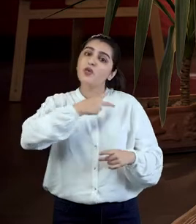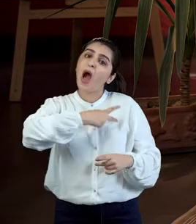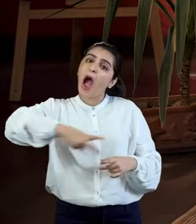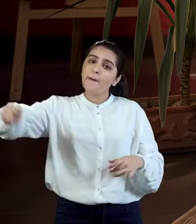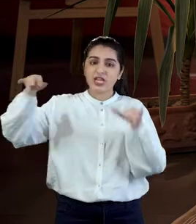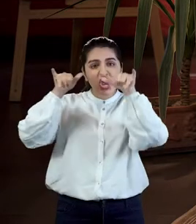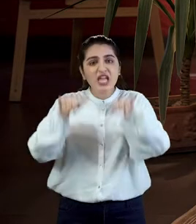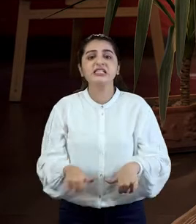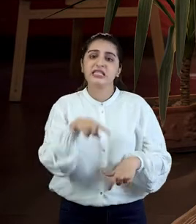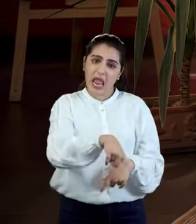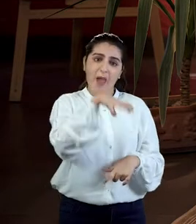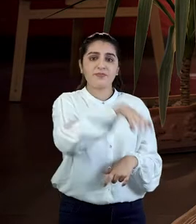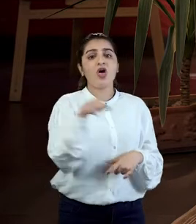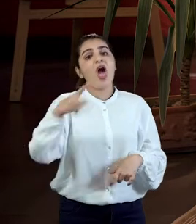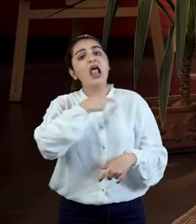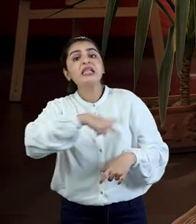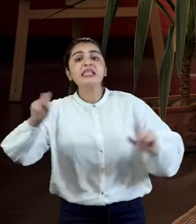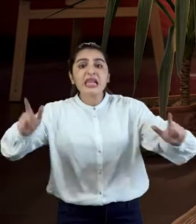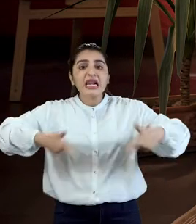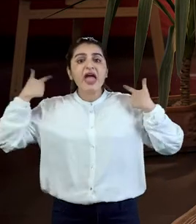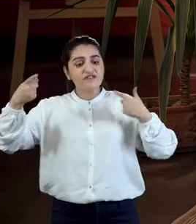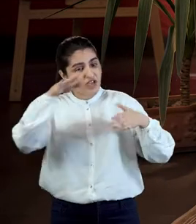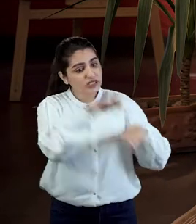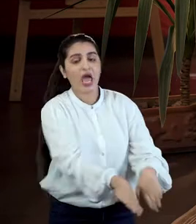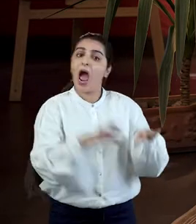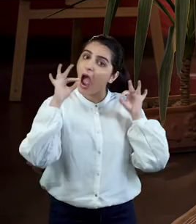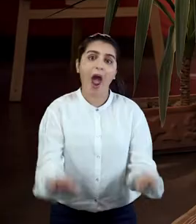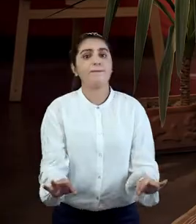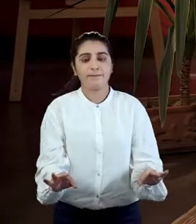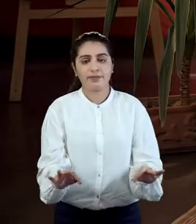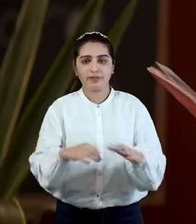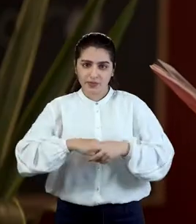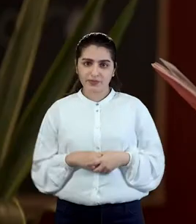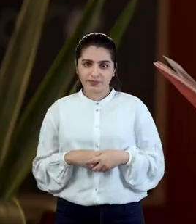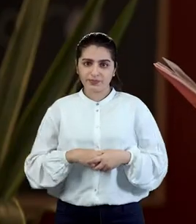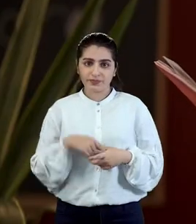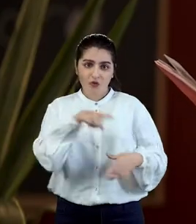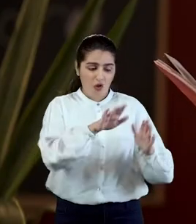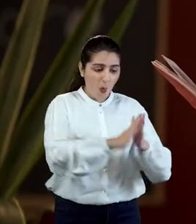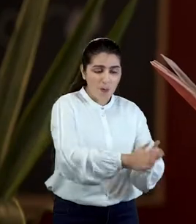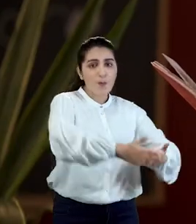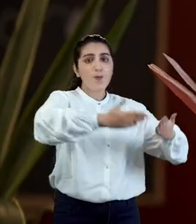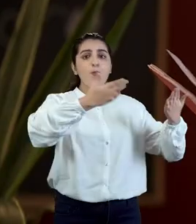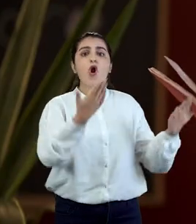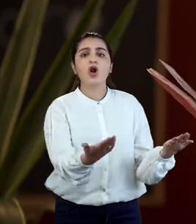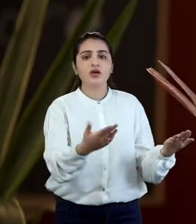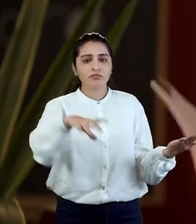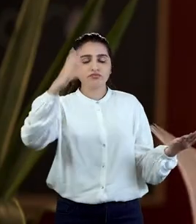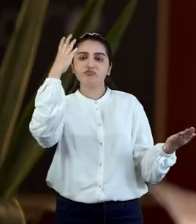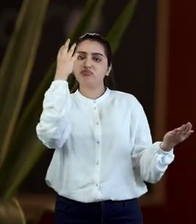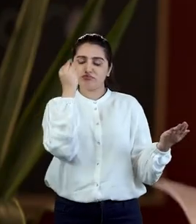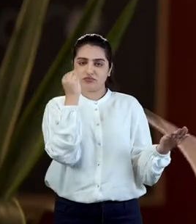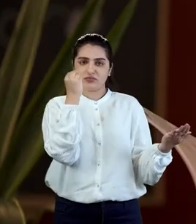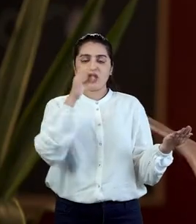stay and work for me for the rest of your life." Then he opened his book, closed his